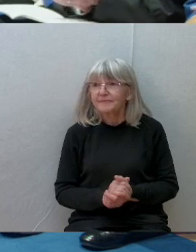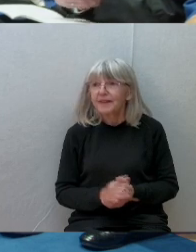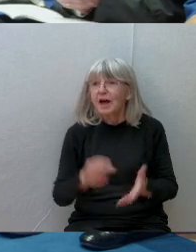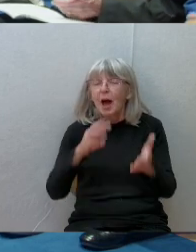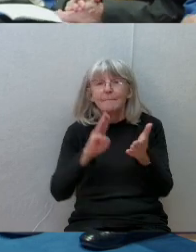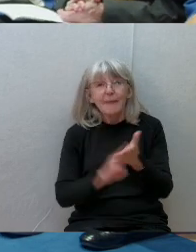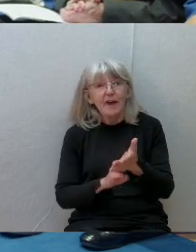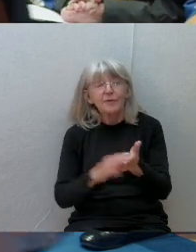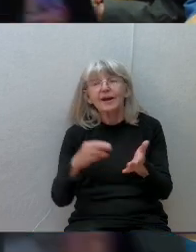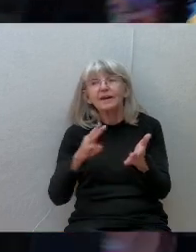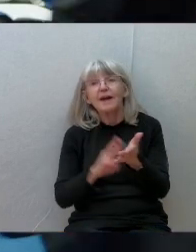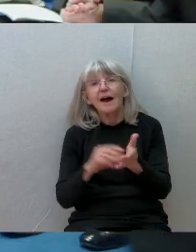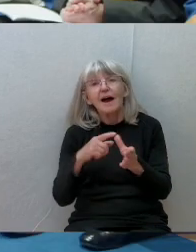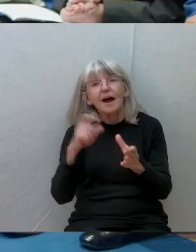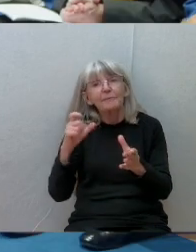Marion McGowan.